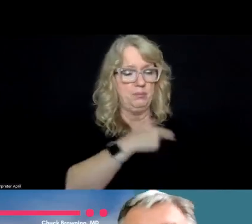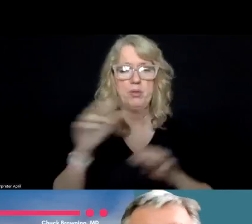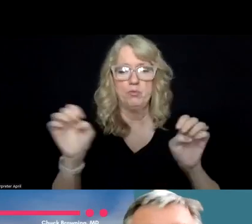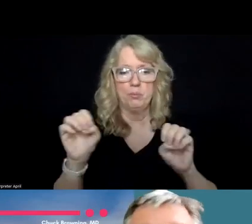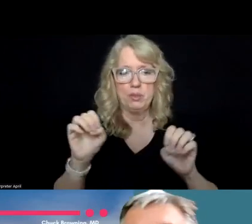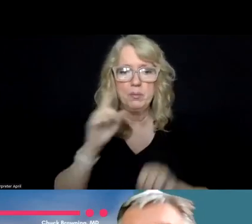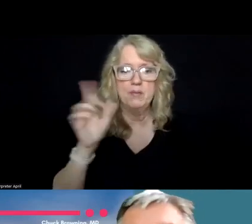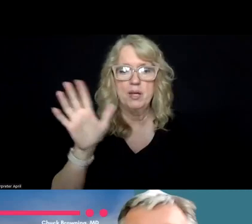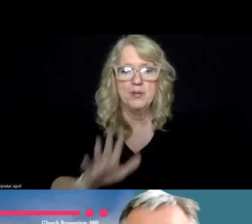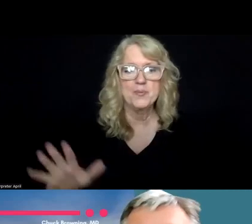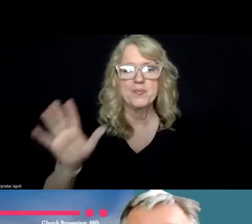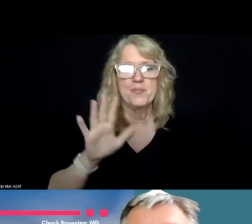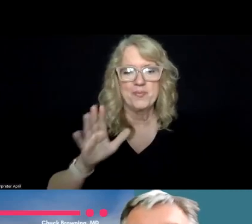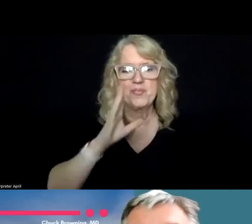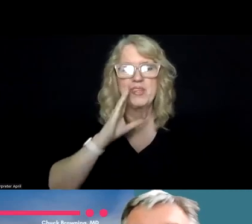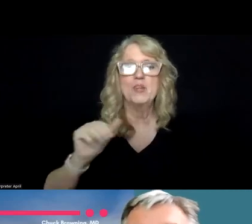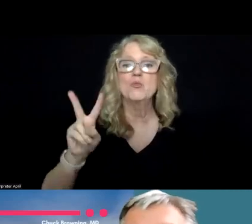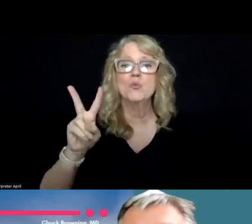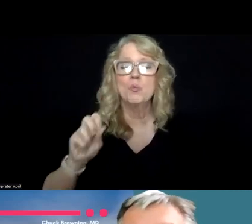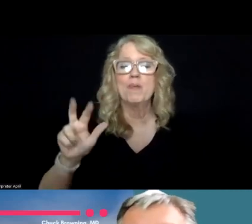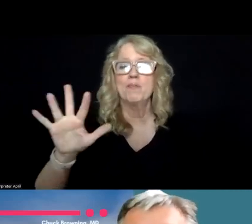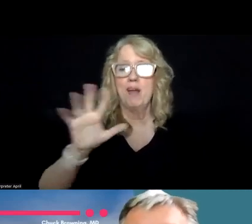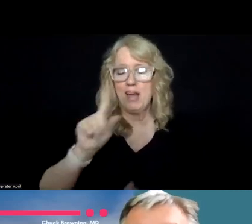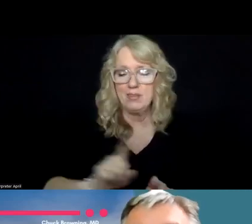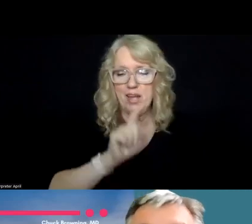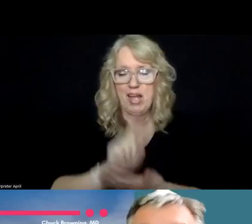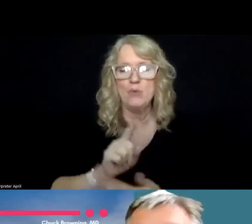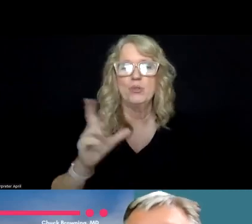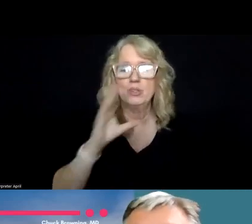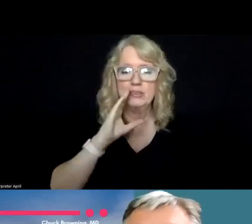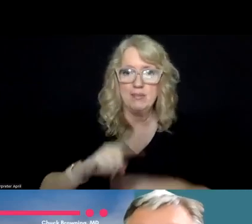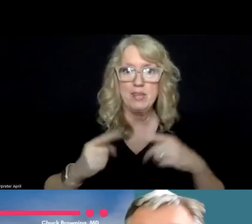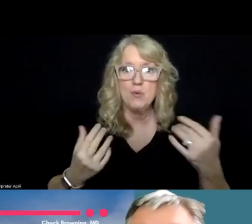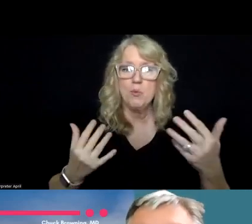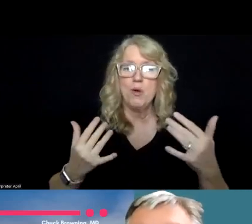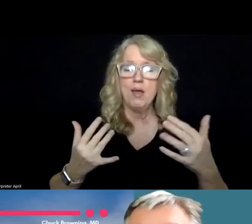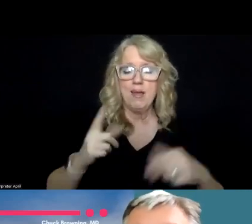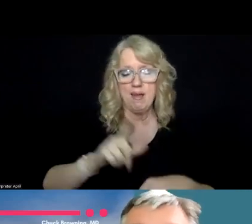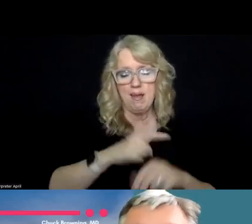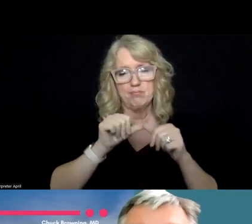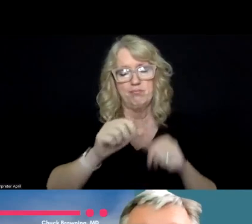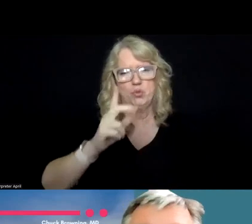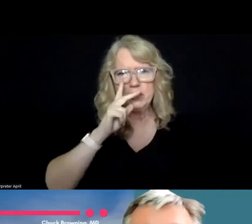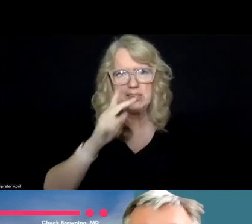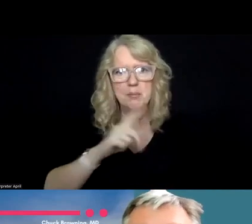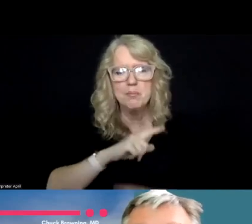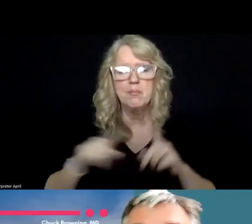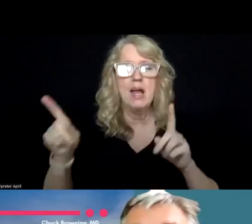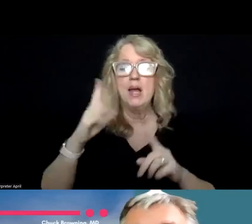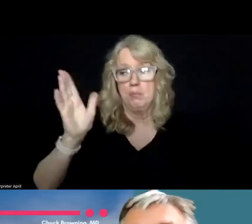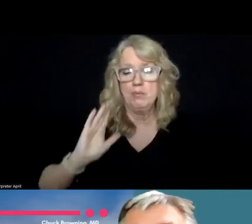is approximately 2.5 hours. 87% of patients wait long enough to be seen, but there was a time when